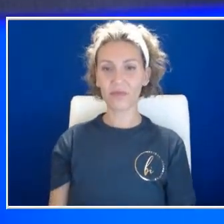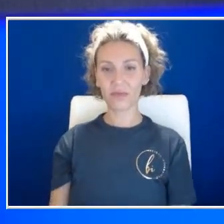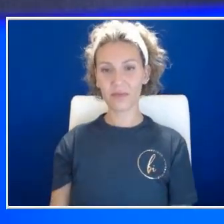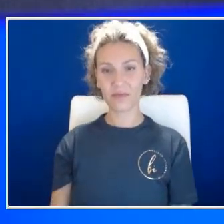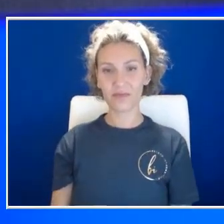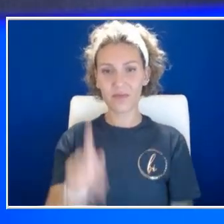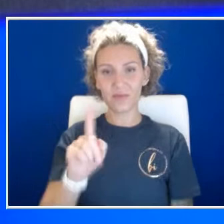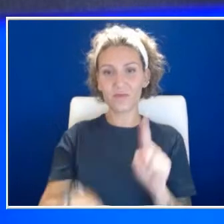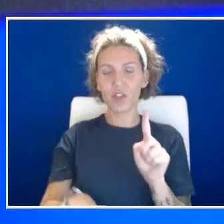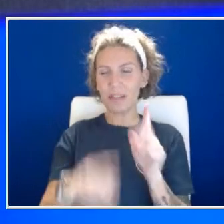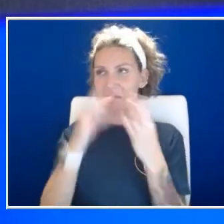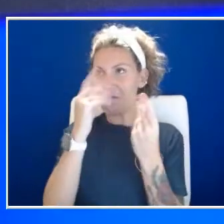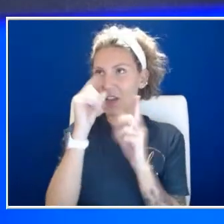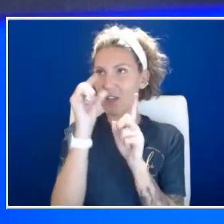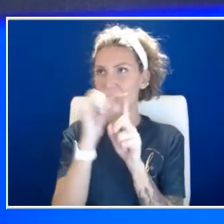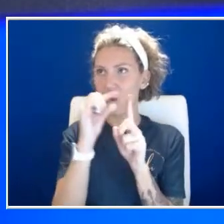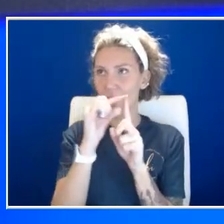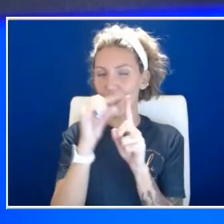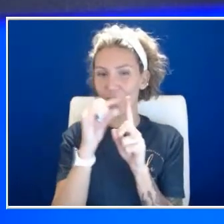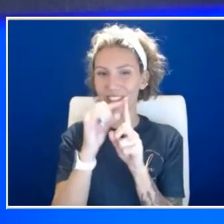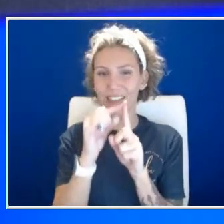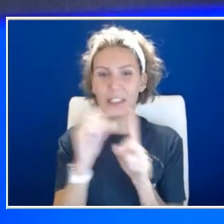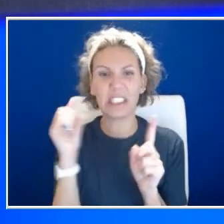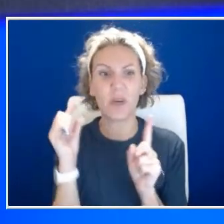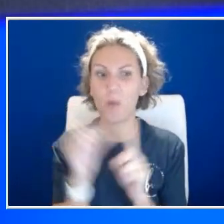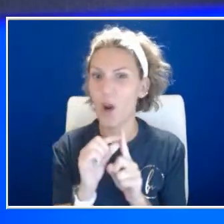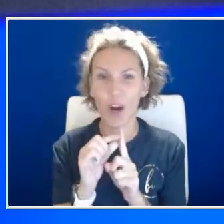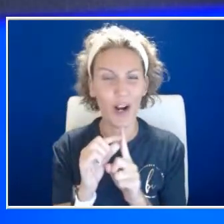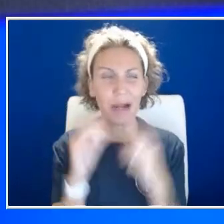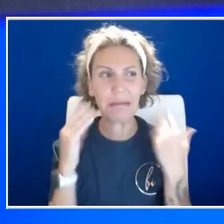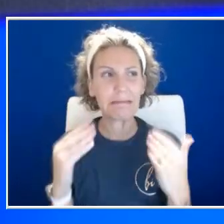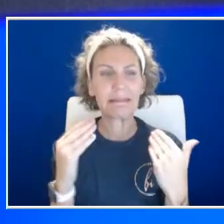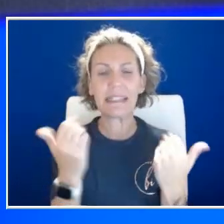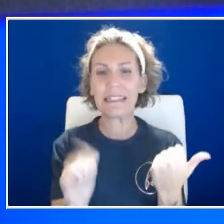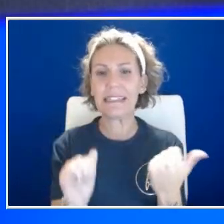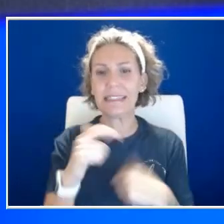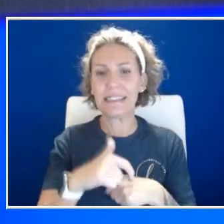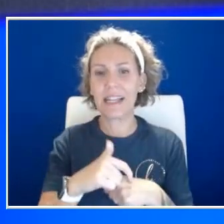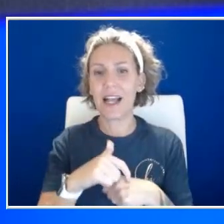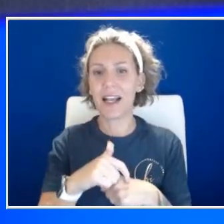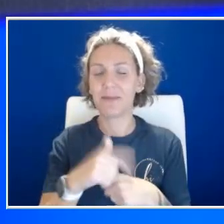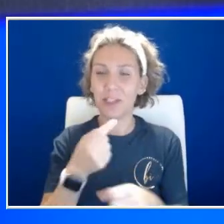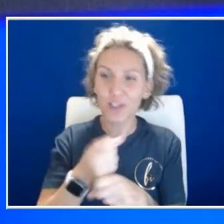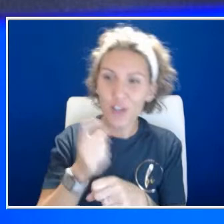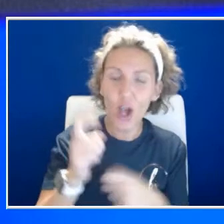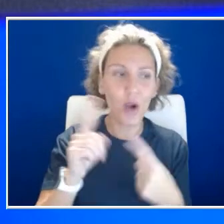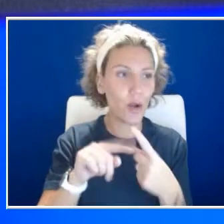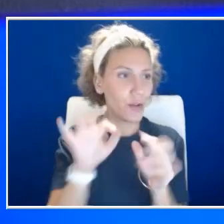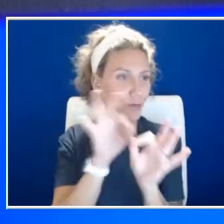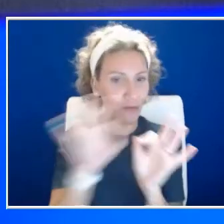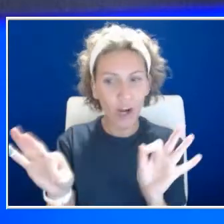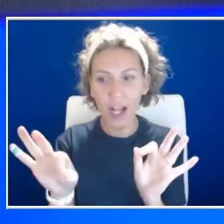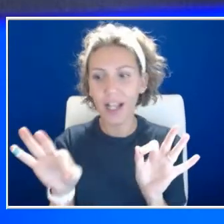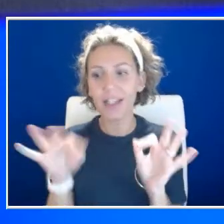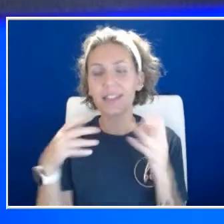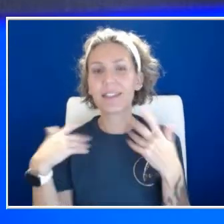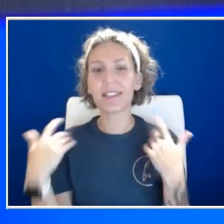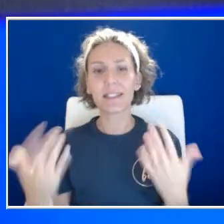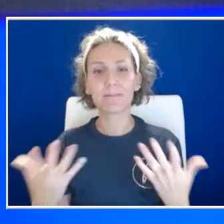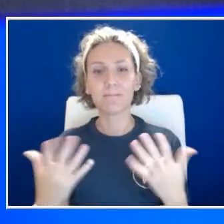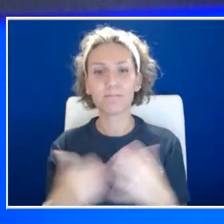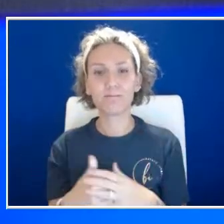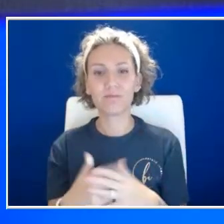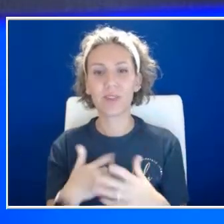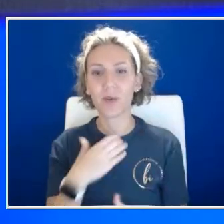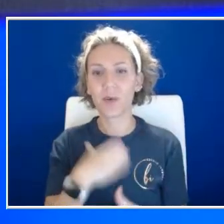word. The word, anytime in a joke, a phrase. I wish I could think of one